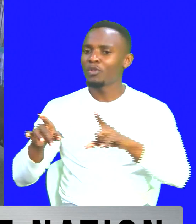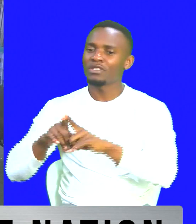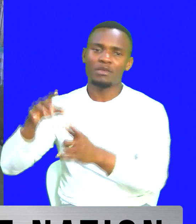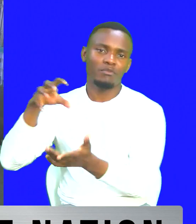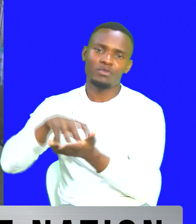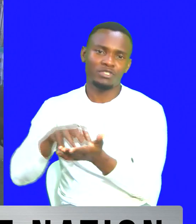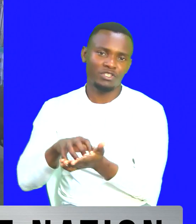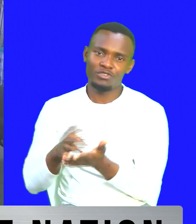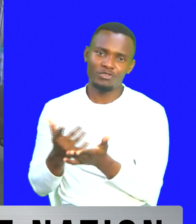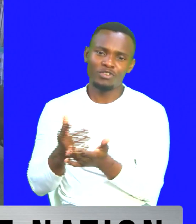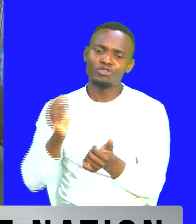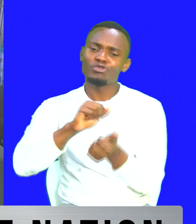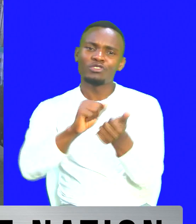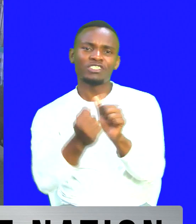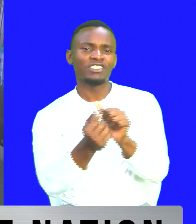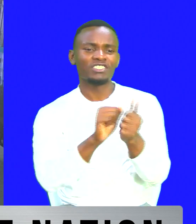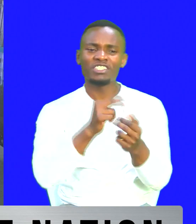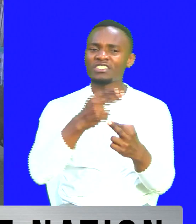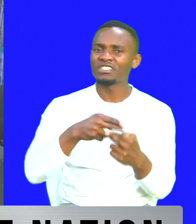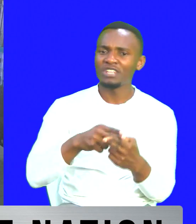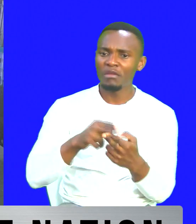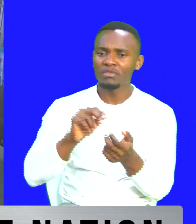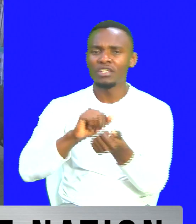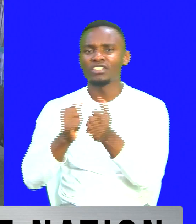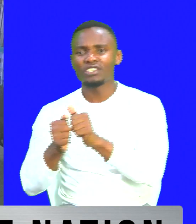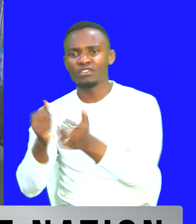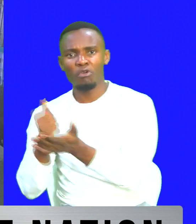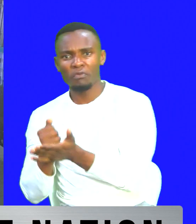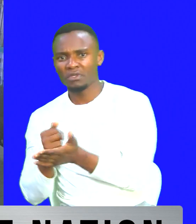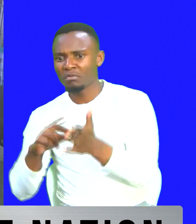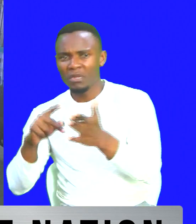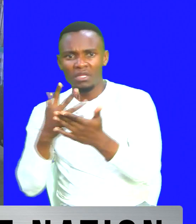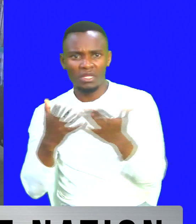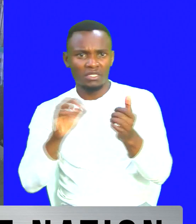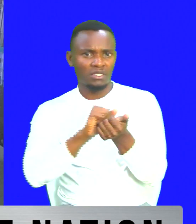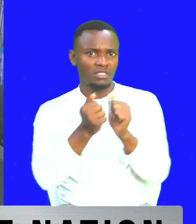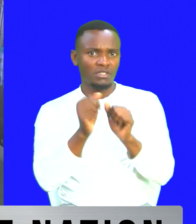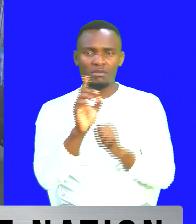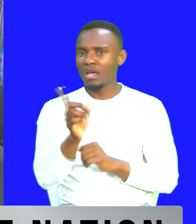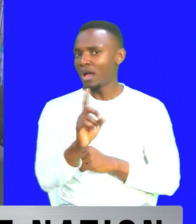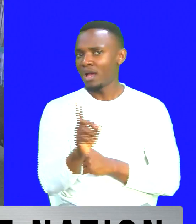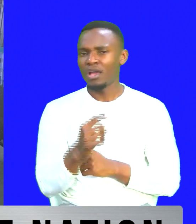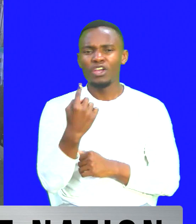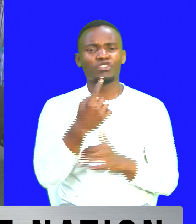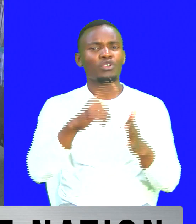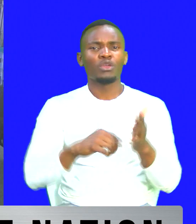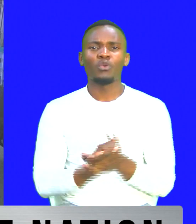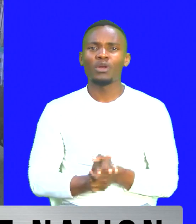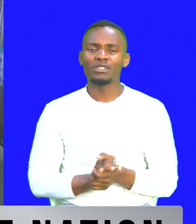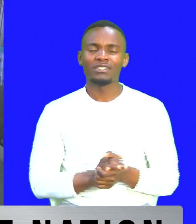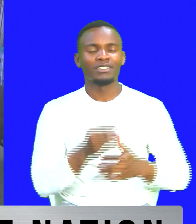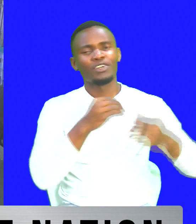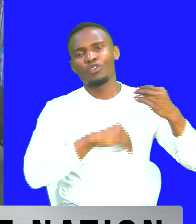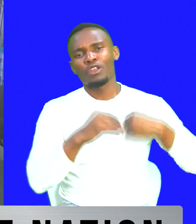monkey B to go to place A does not mean anything has changed. It's just, what do I say? Corruption. You